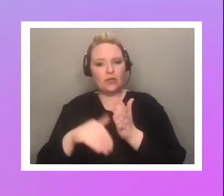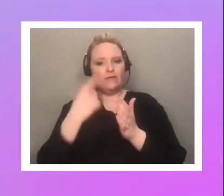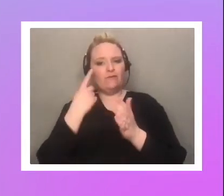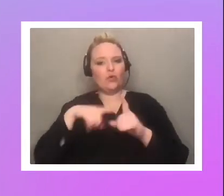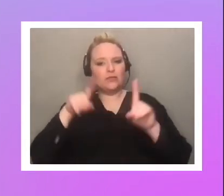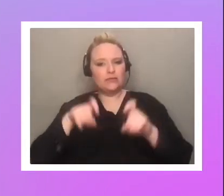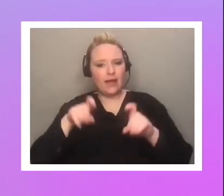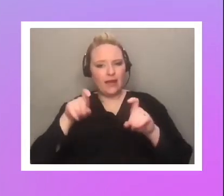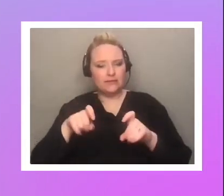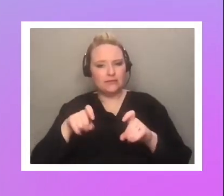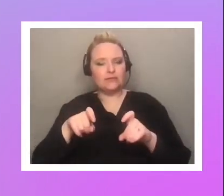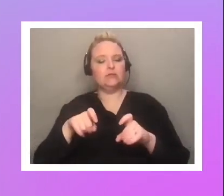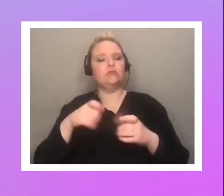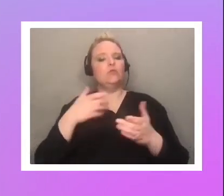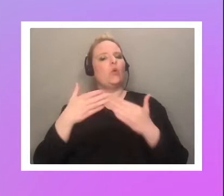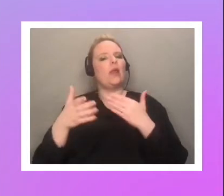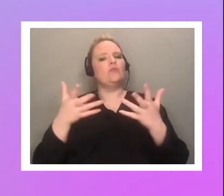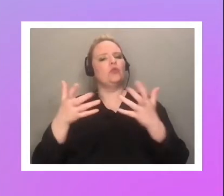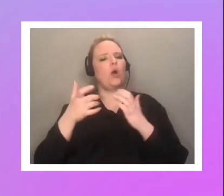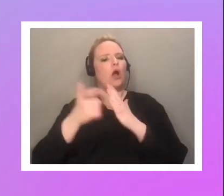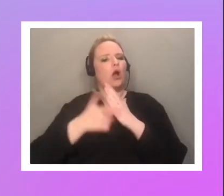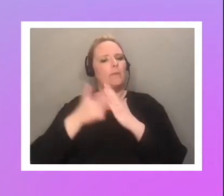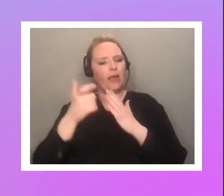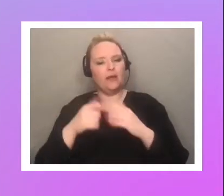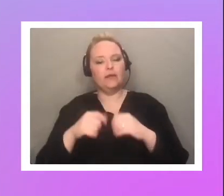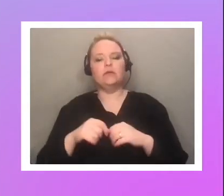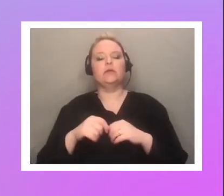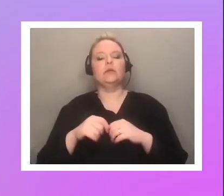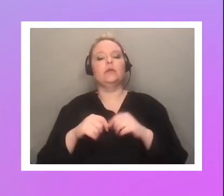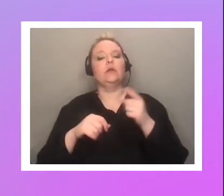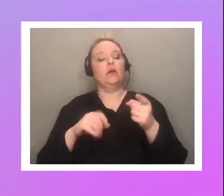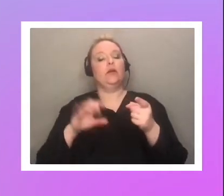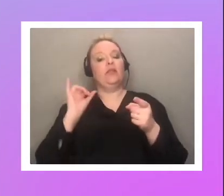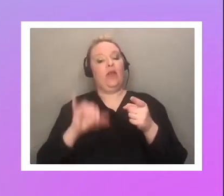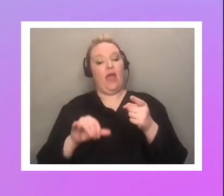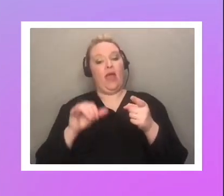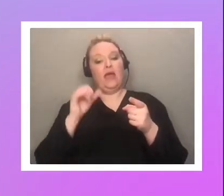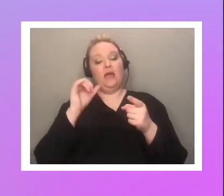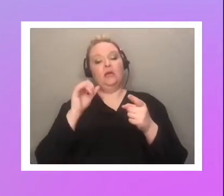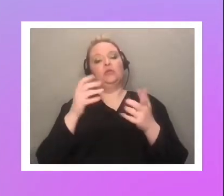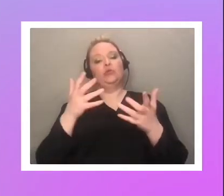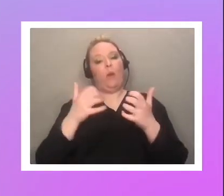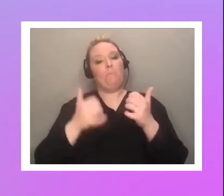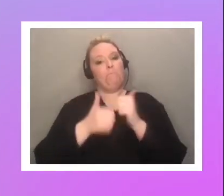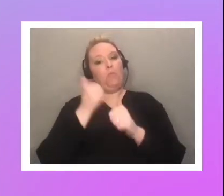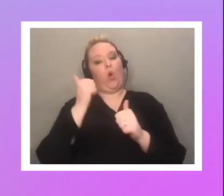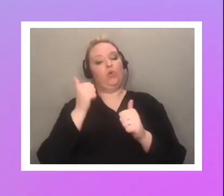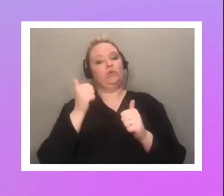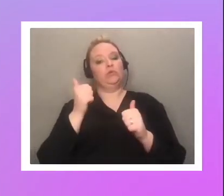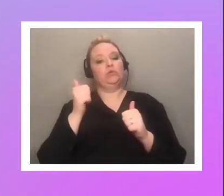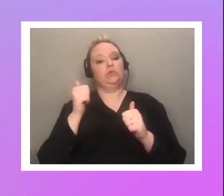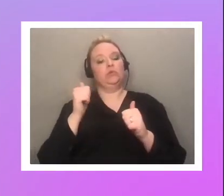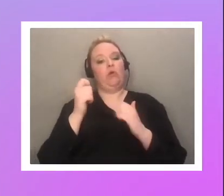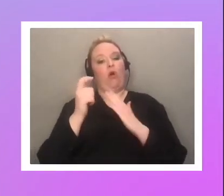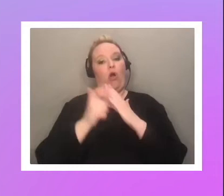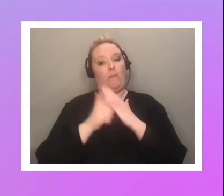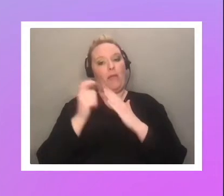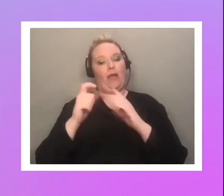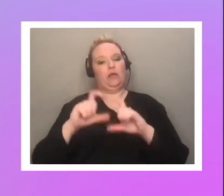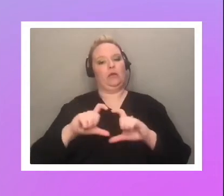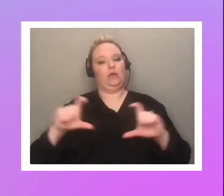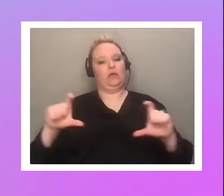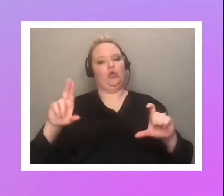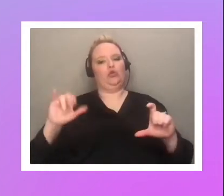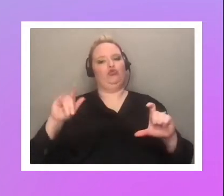you want to automate. So pretty much what it says that you want the bulk of your automation to be unit